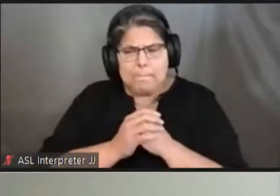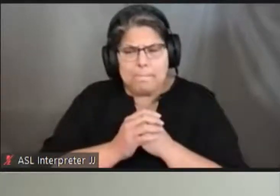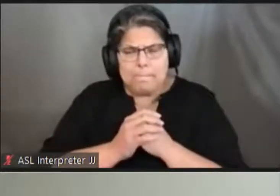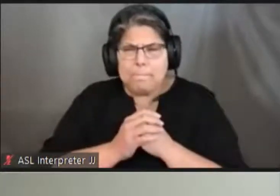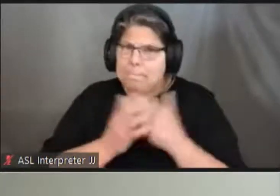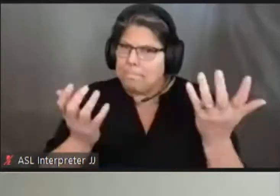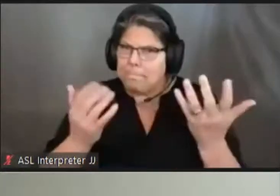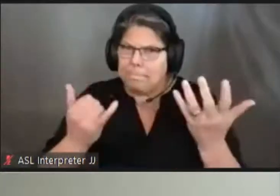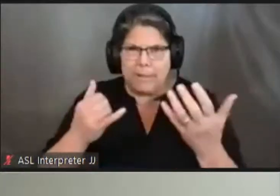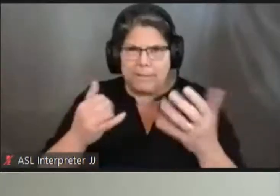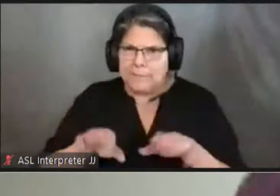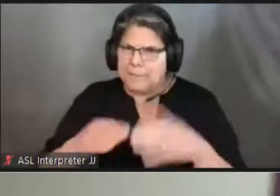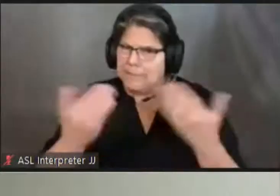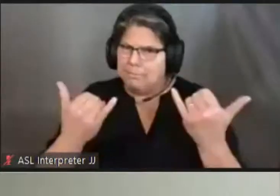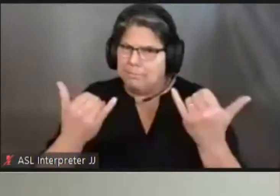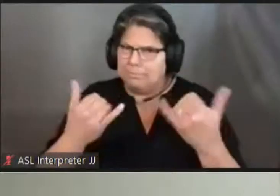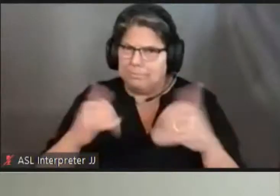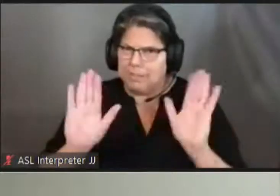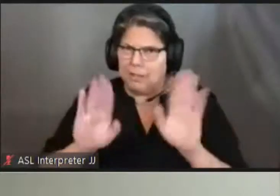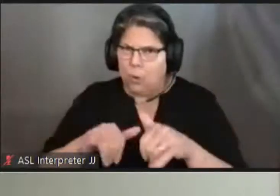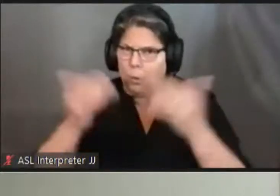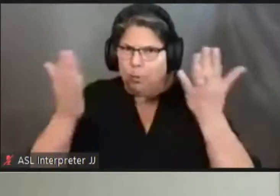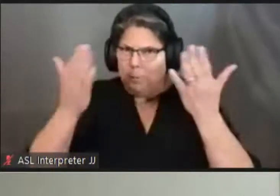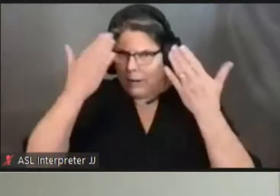open question. I don't have the answer to.